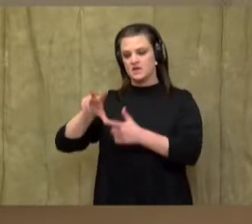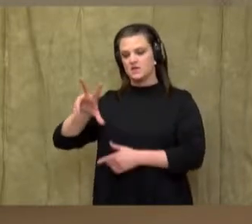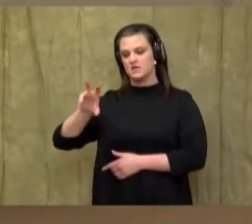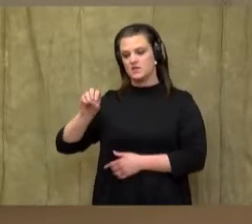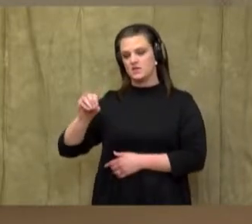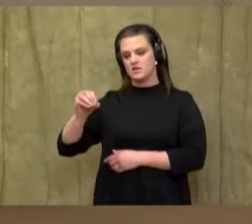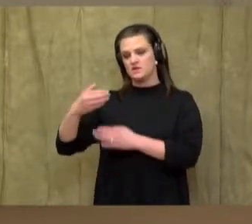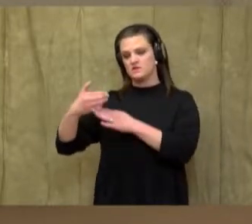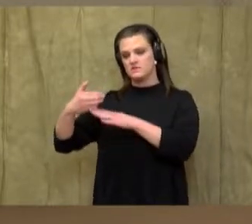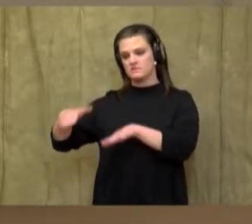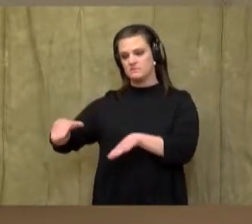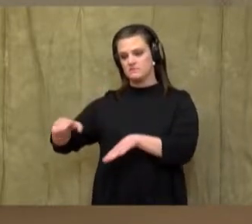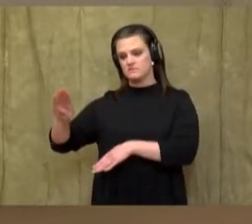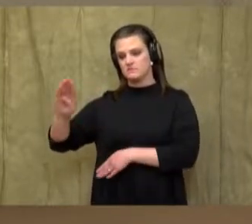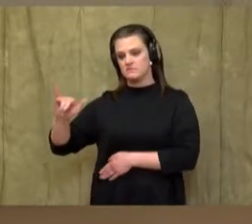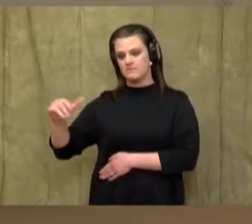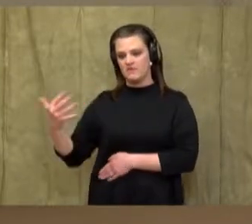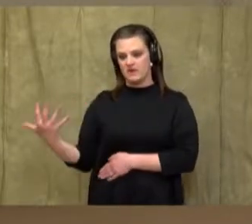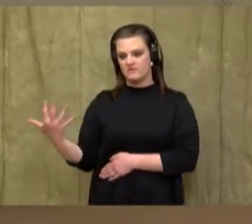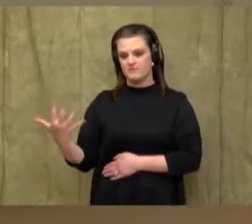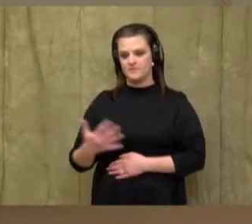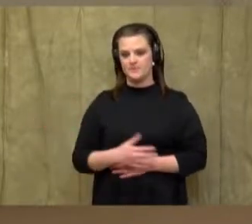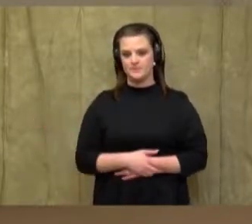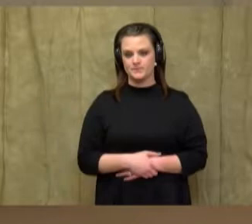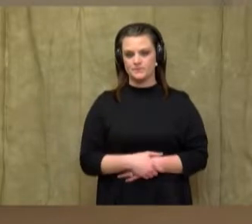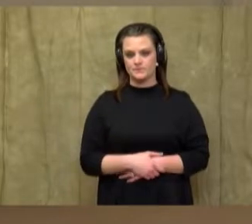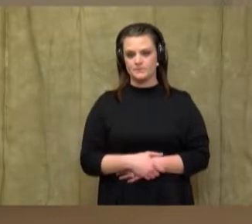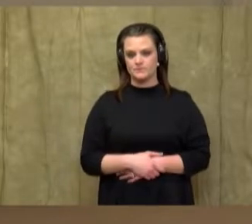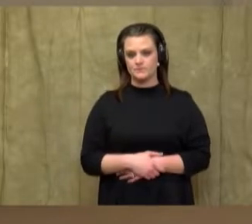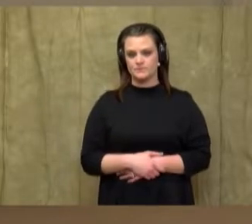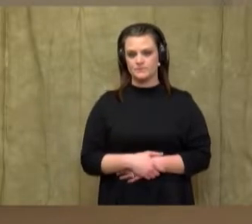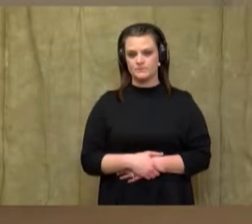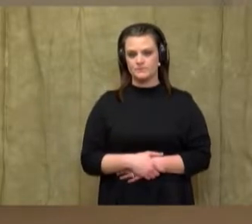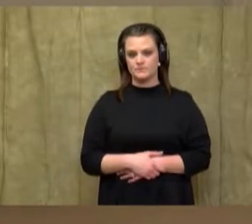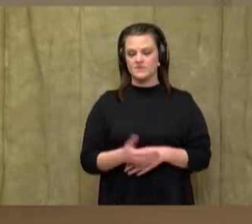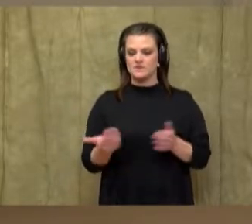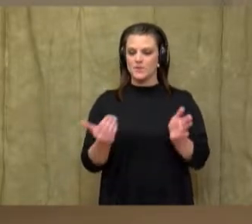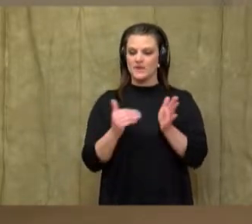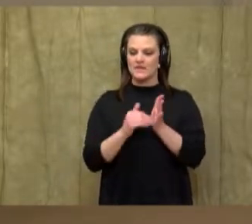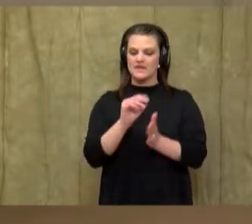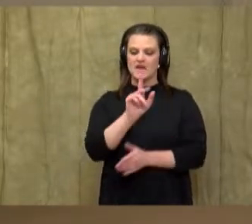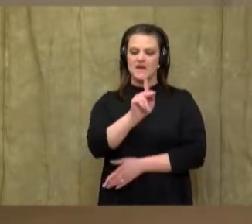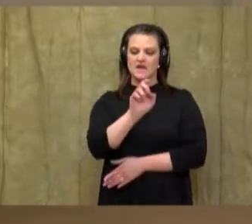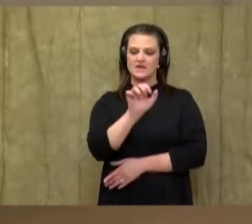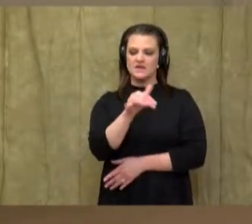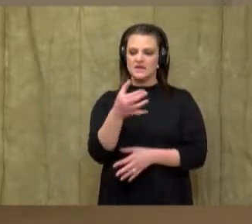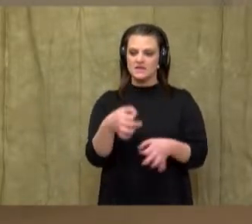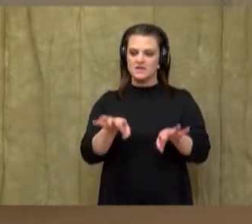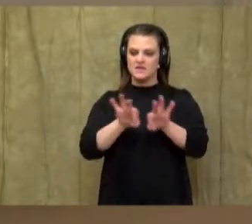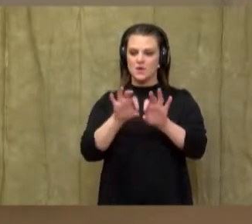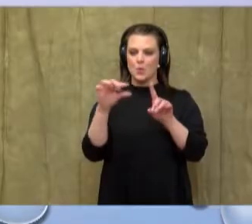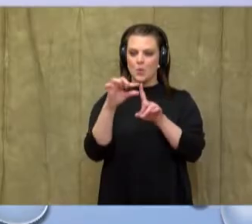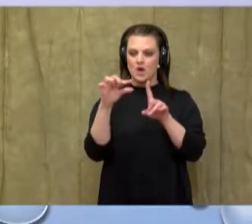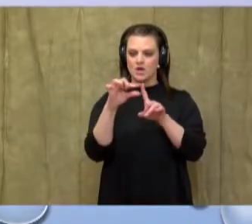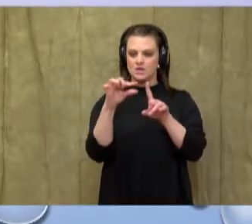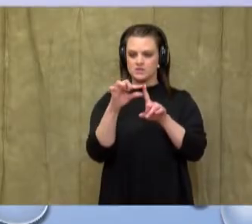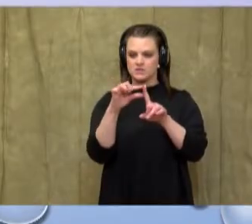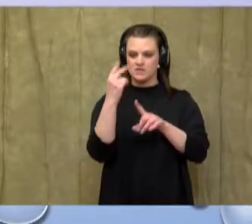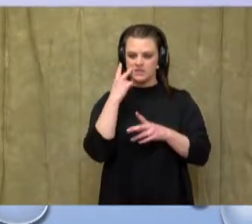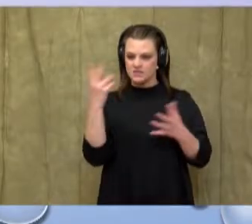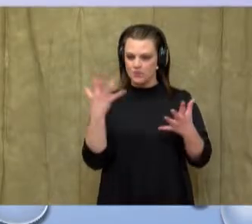30 divided by 5. Again, let's look at some key words. I see